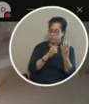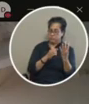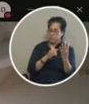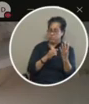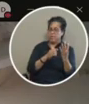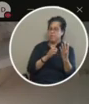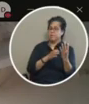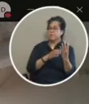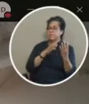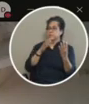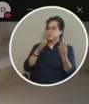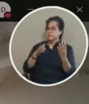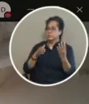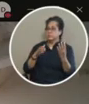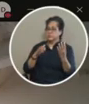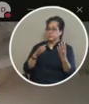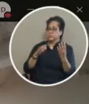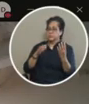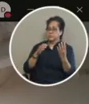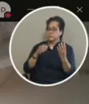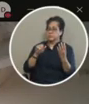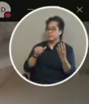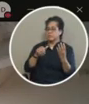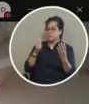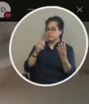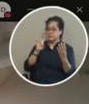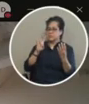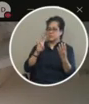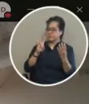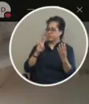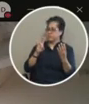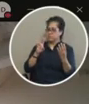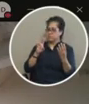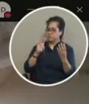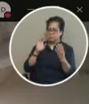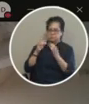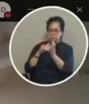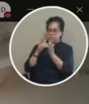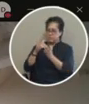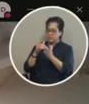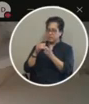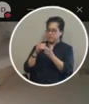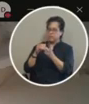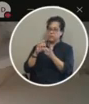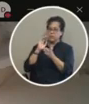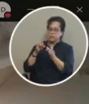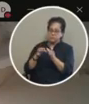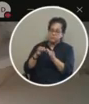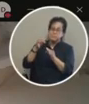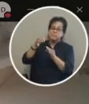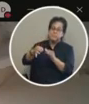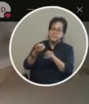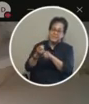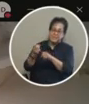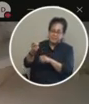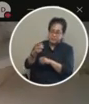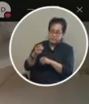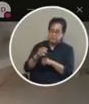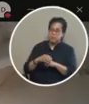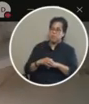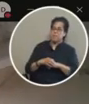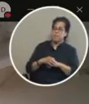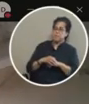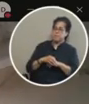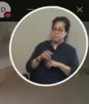was basically push the additional $7 million or 4 districts. We'll push it out to next fiscal year. And are we looking strictly